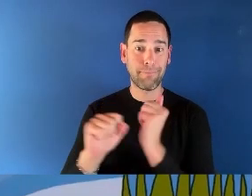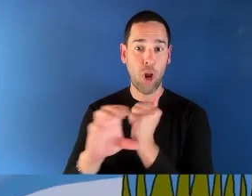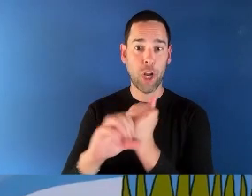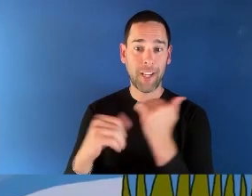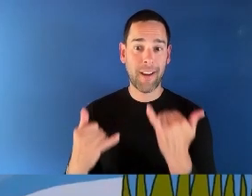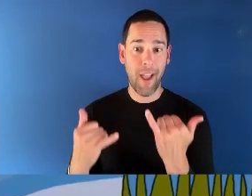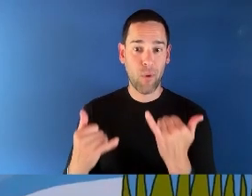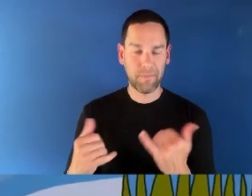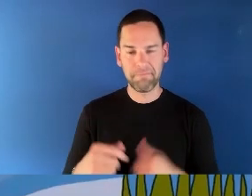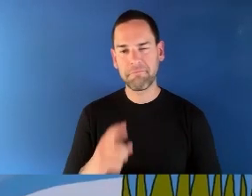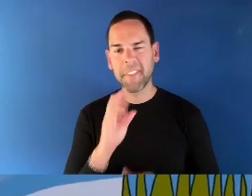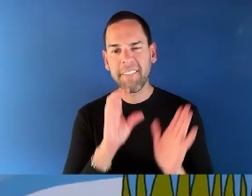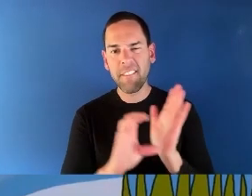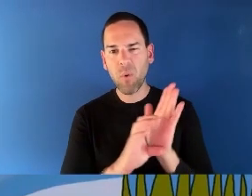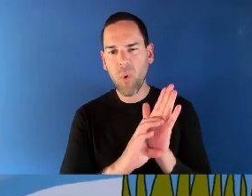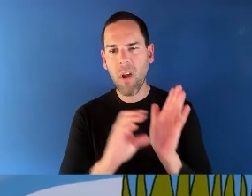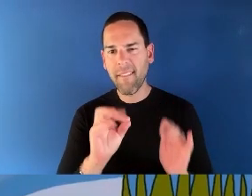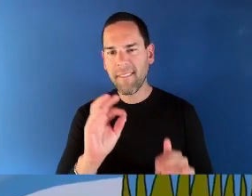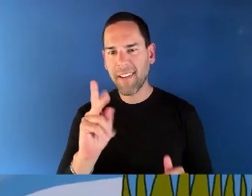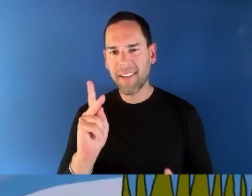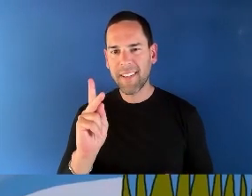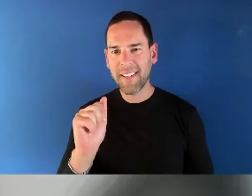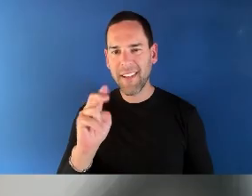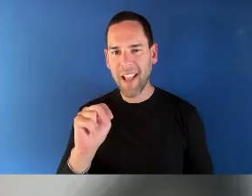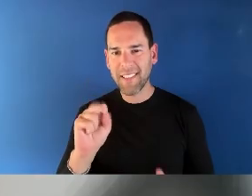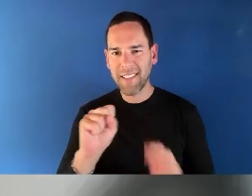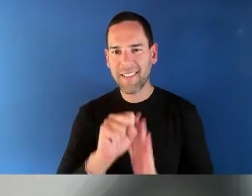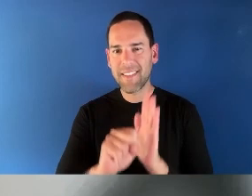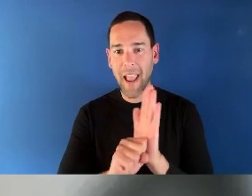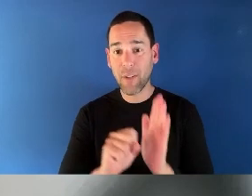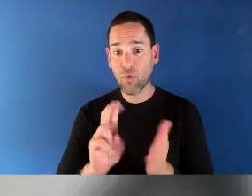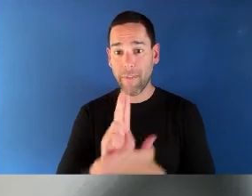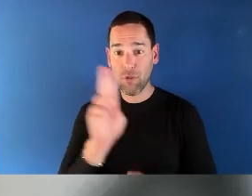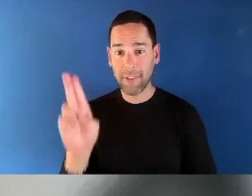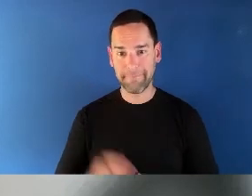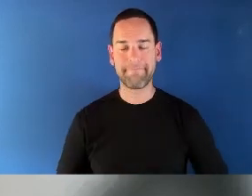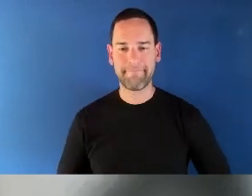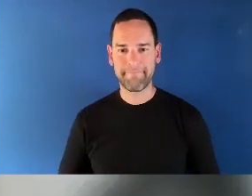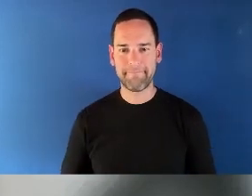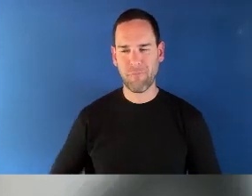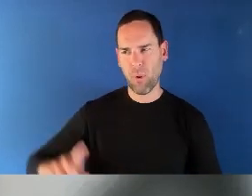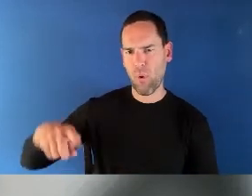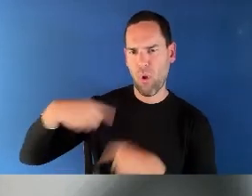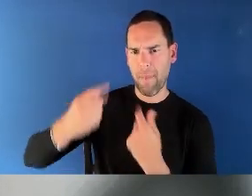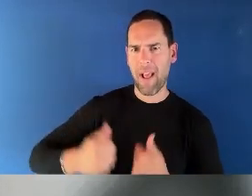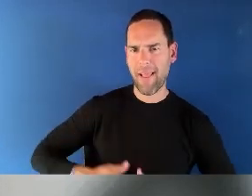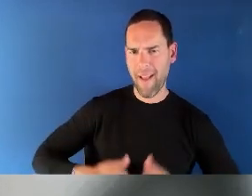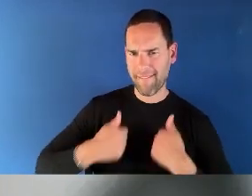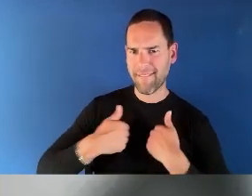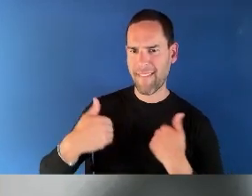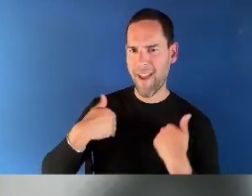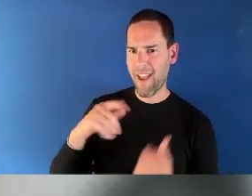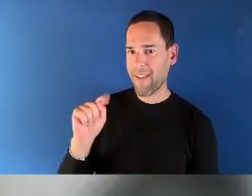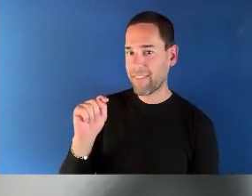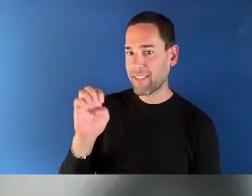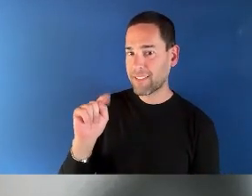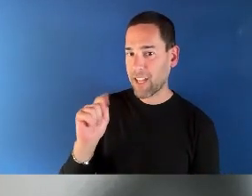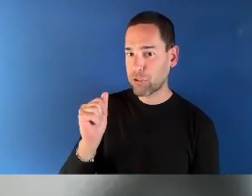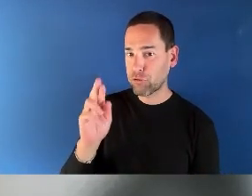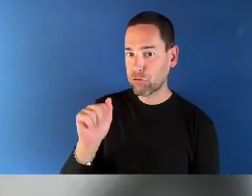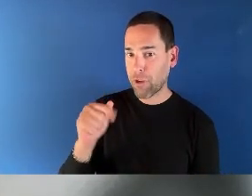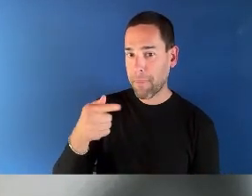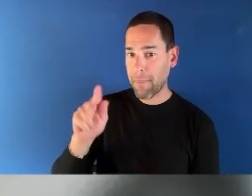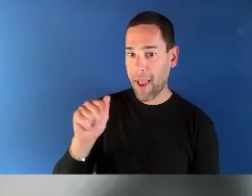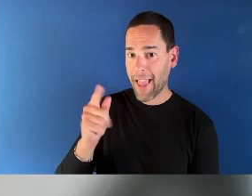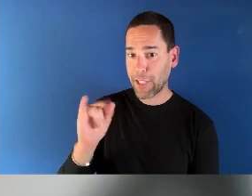Kansas State University. All my life, I've had tetraplegic cerebral palsy, which means